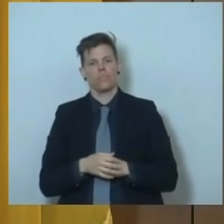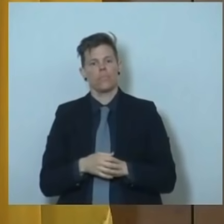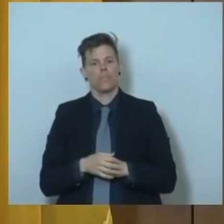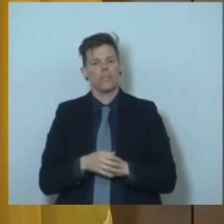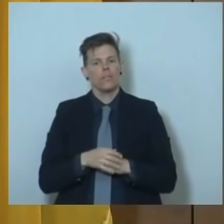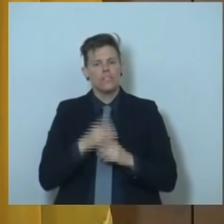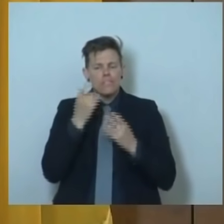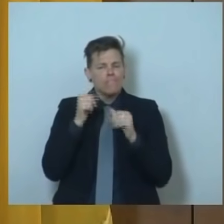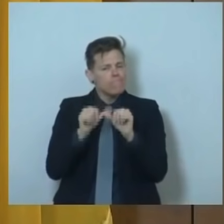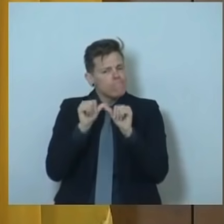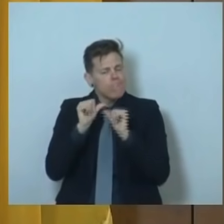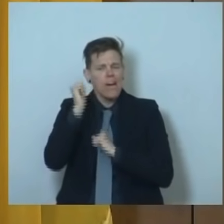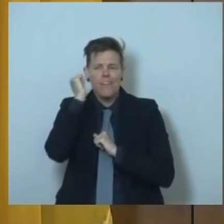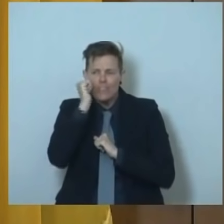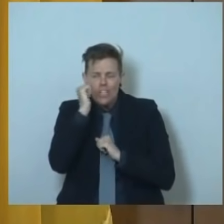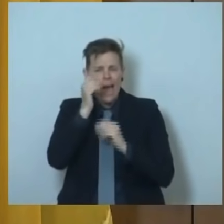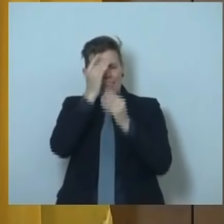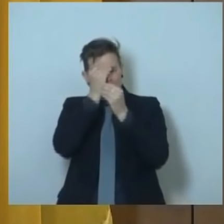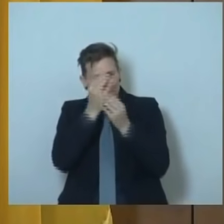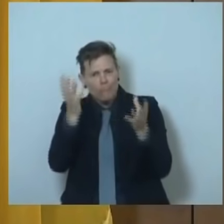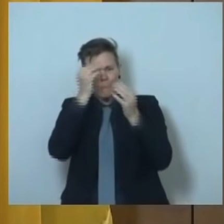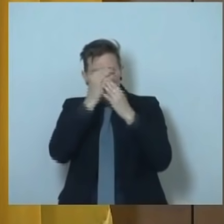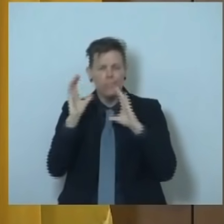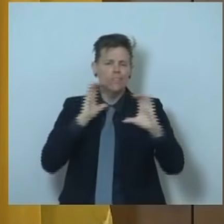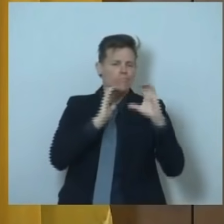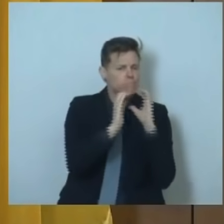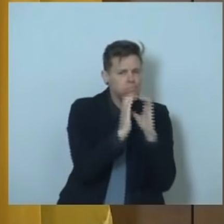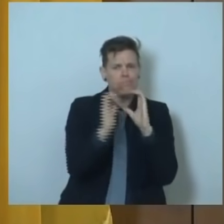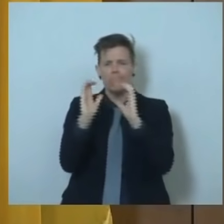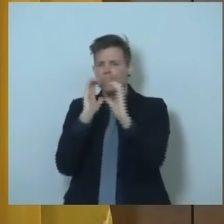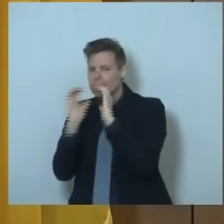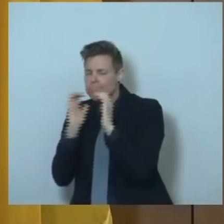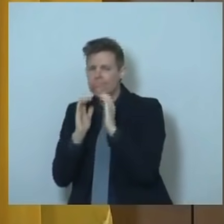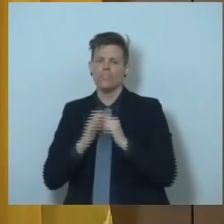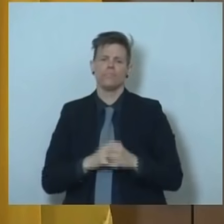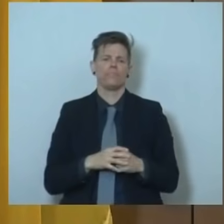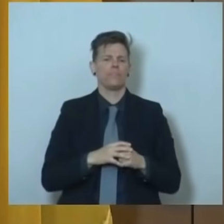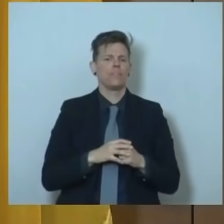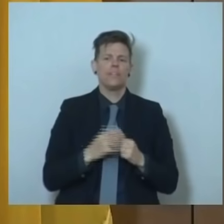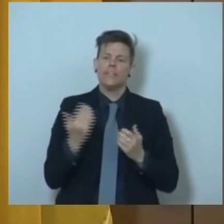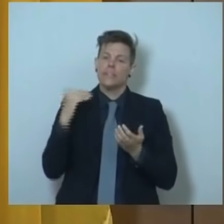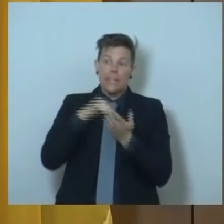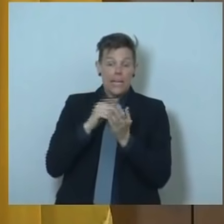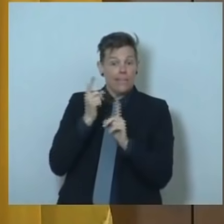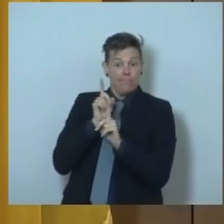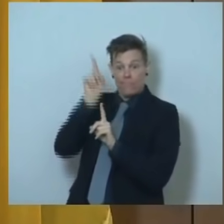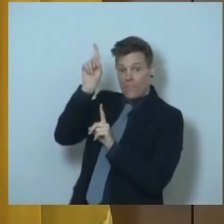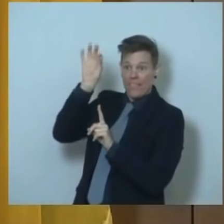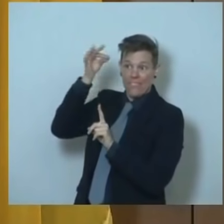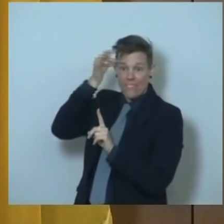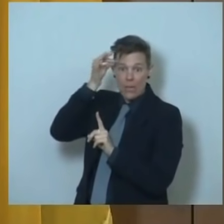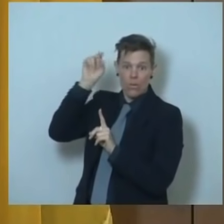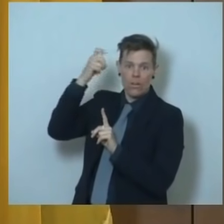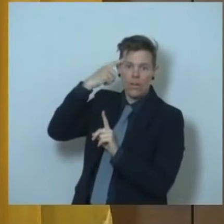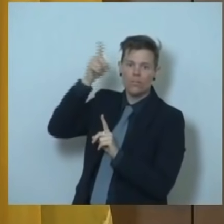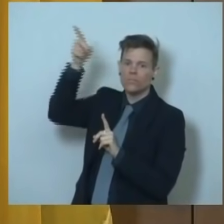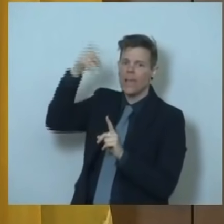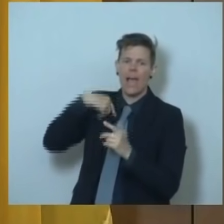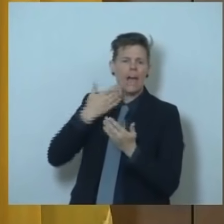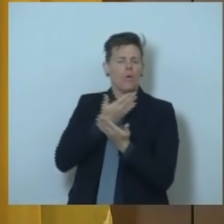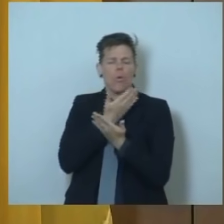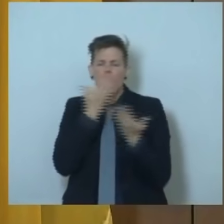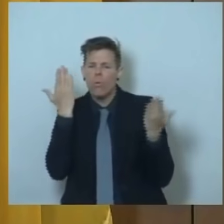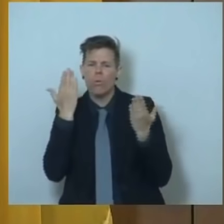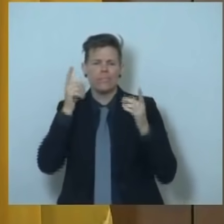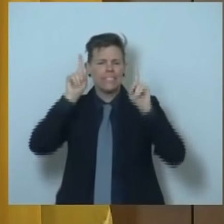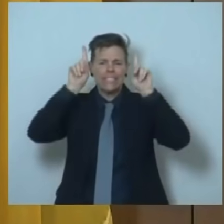clear. So A, federal government did not have a testing strategy. B, that means that we didn't have the